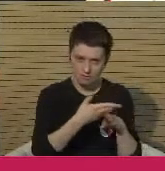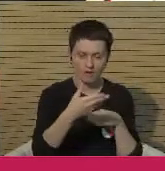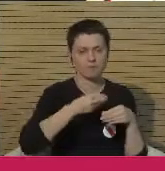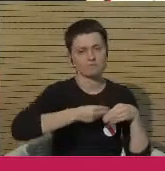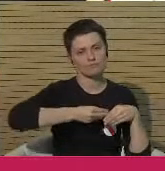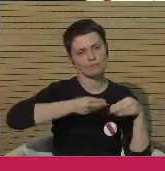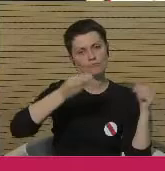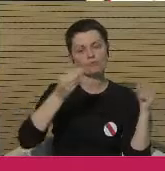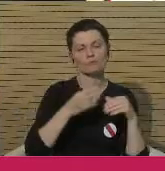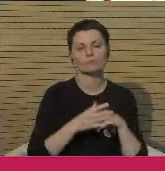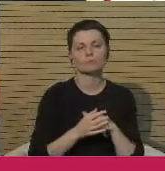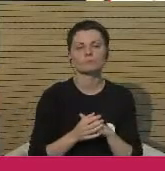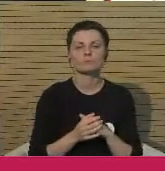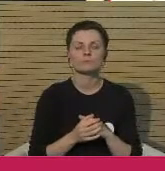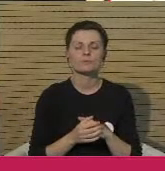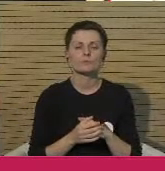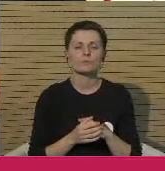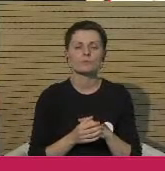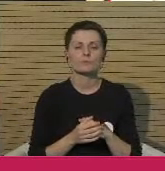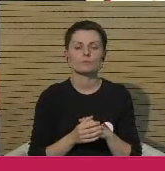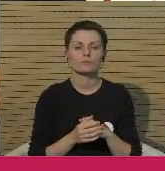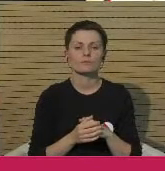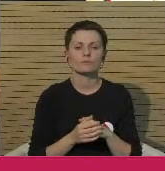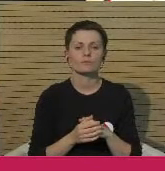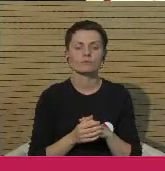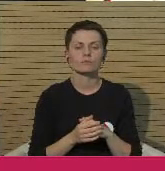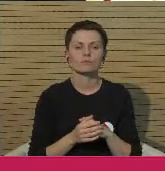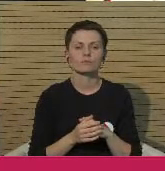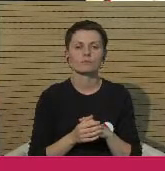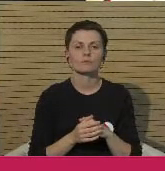those festivals are developing